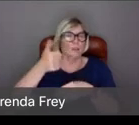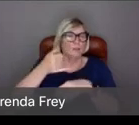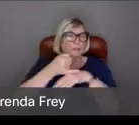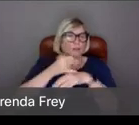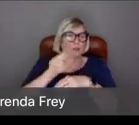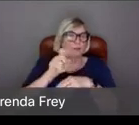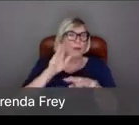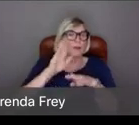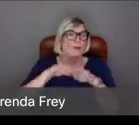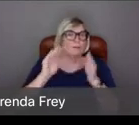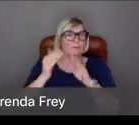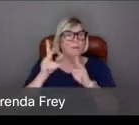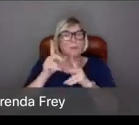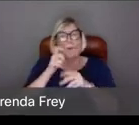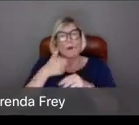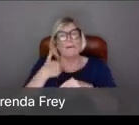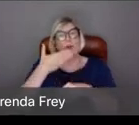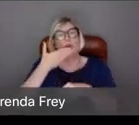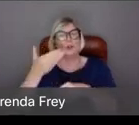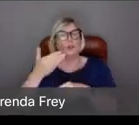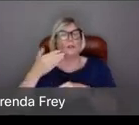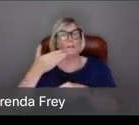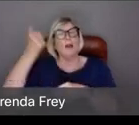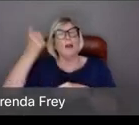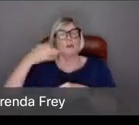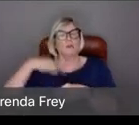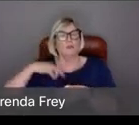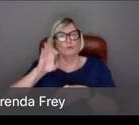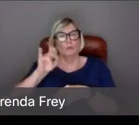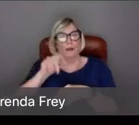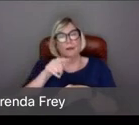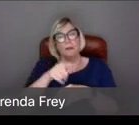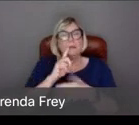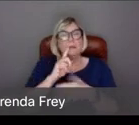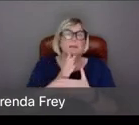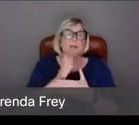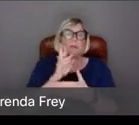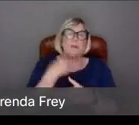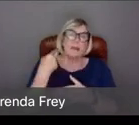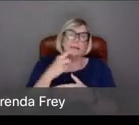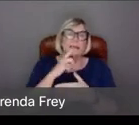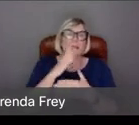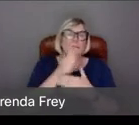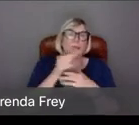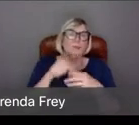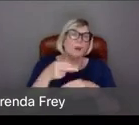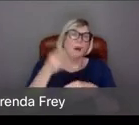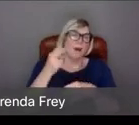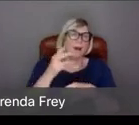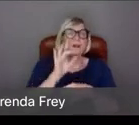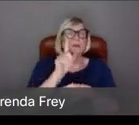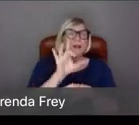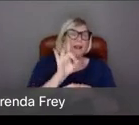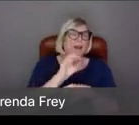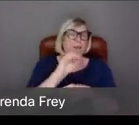credit. In this category, the risk is considered medium to high for lenders, and about 28% of consumers with